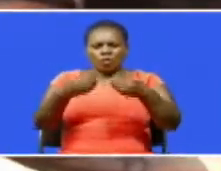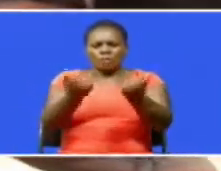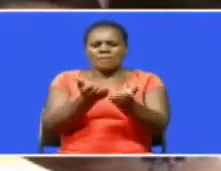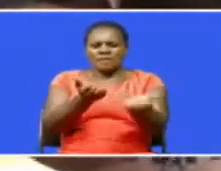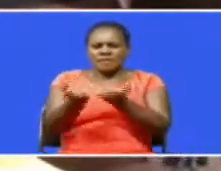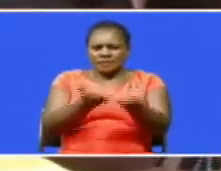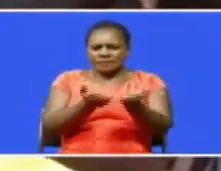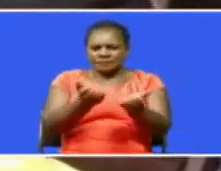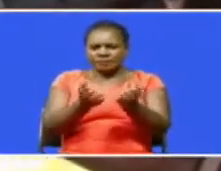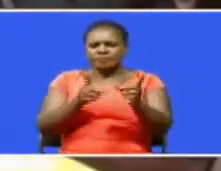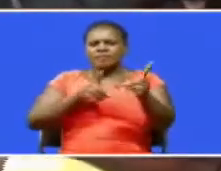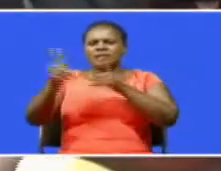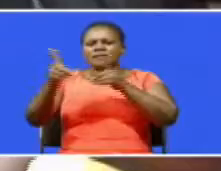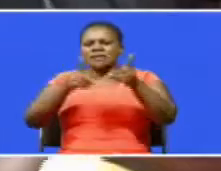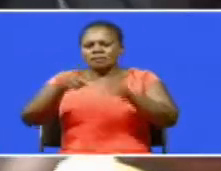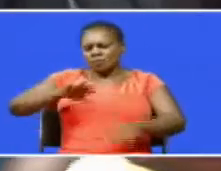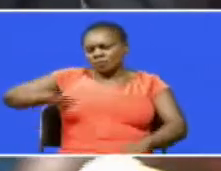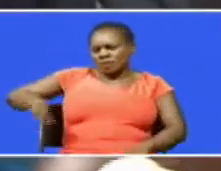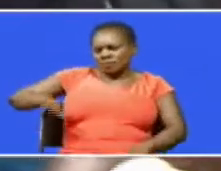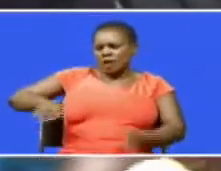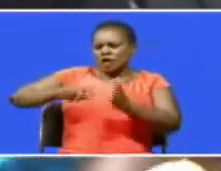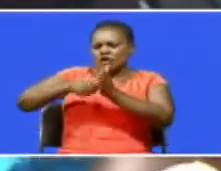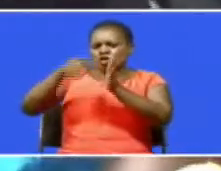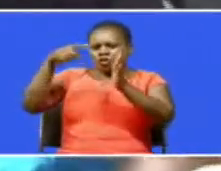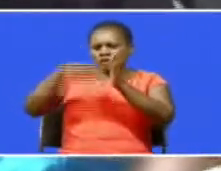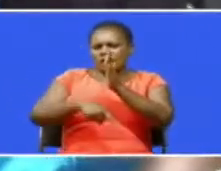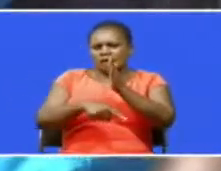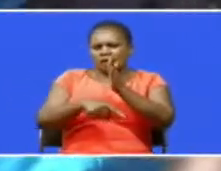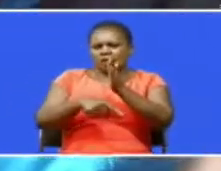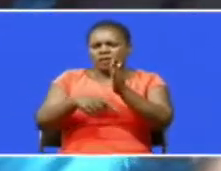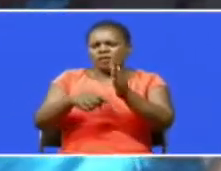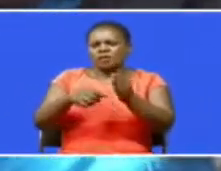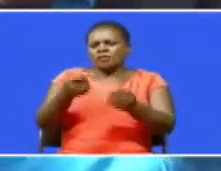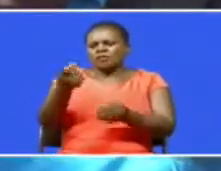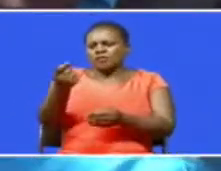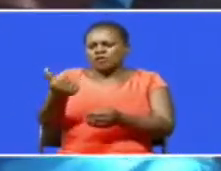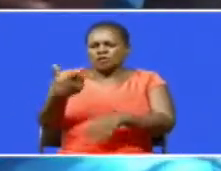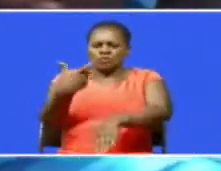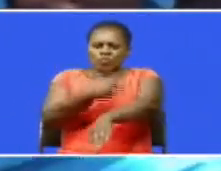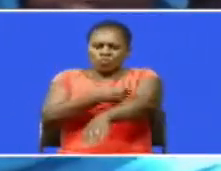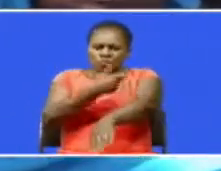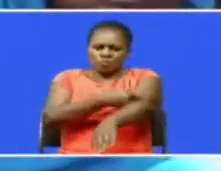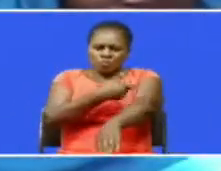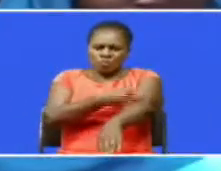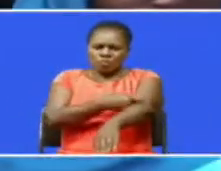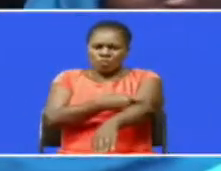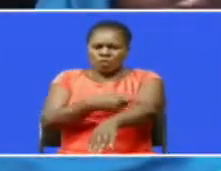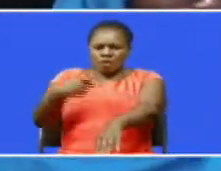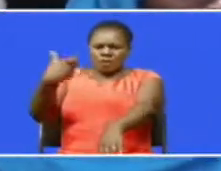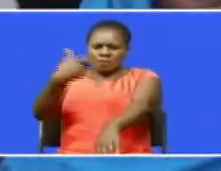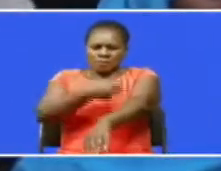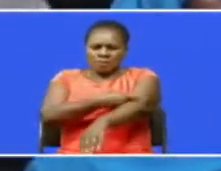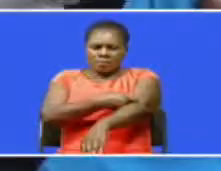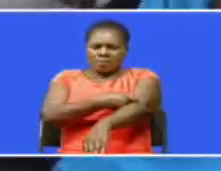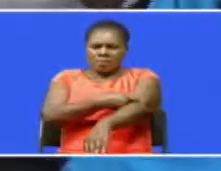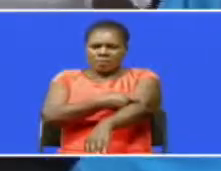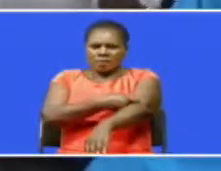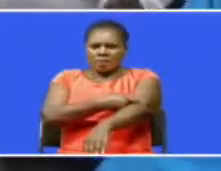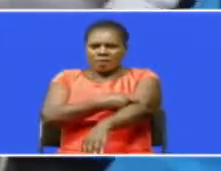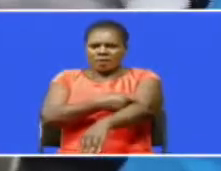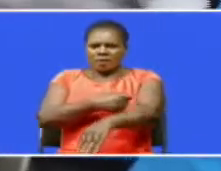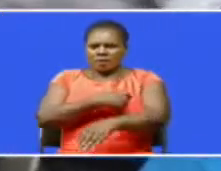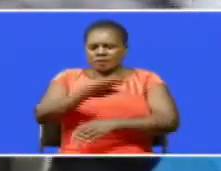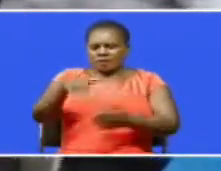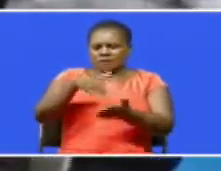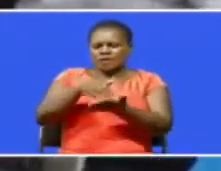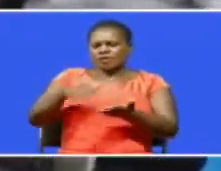chains. Transport delays due to lockdowns limited supply of vaccines. Immunizations, vaccinations are made in